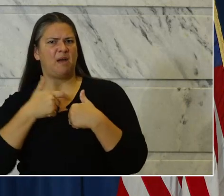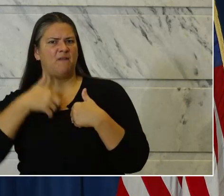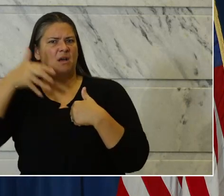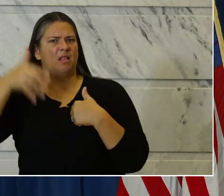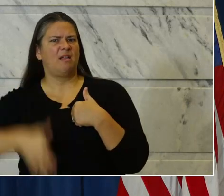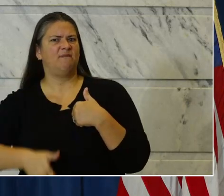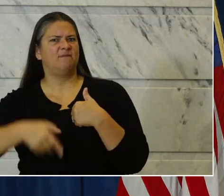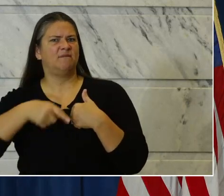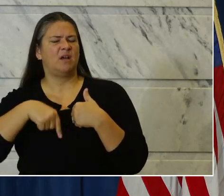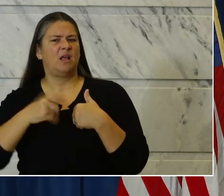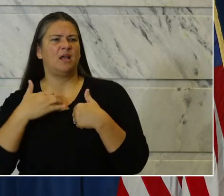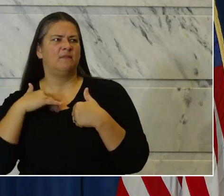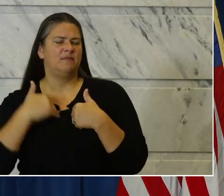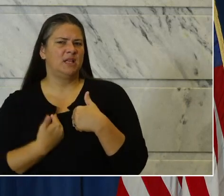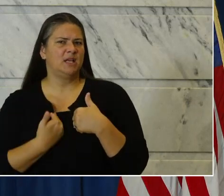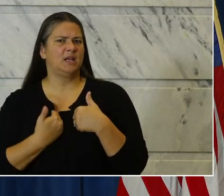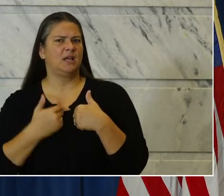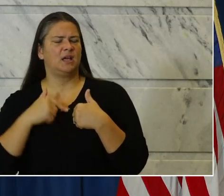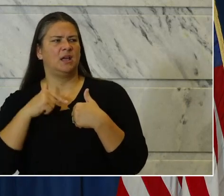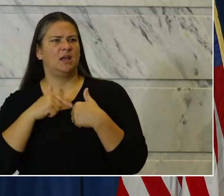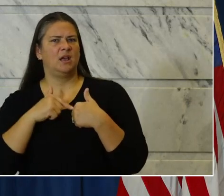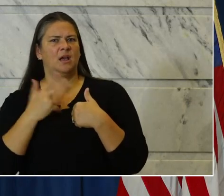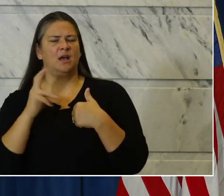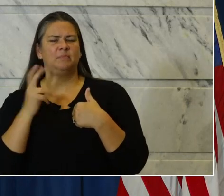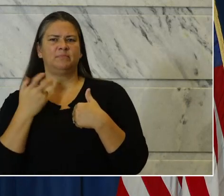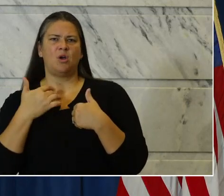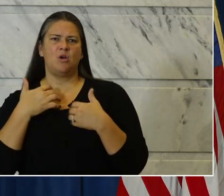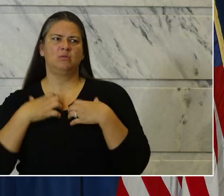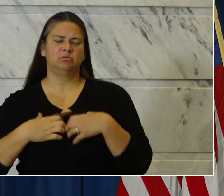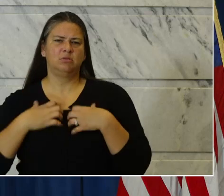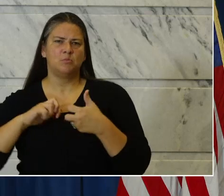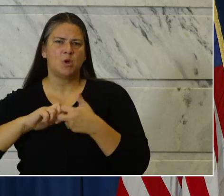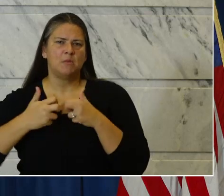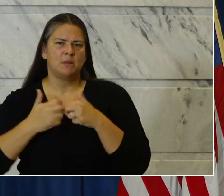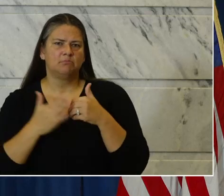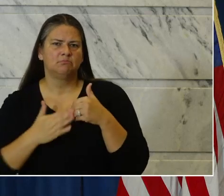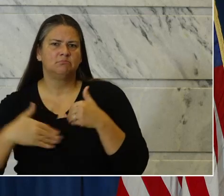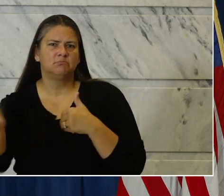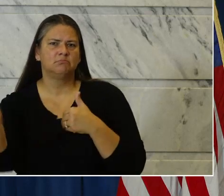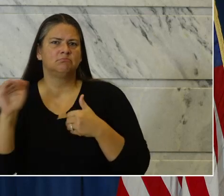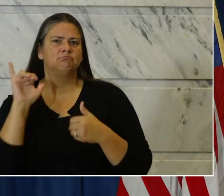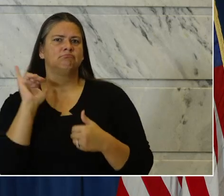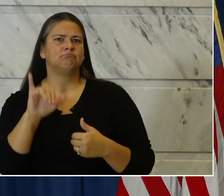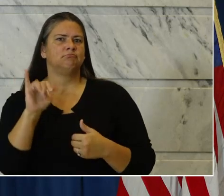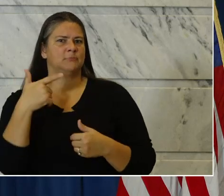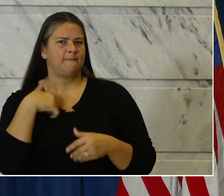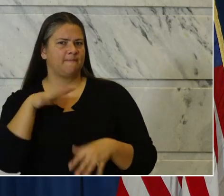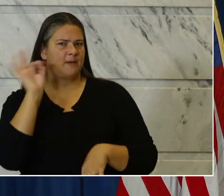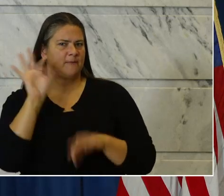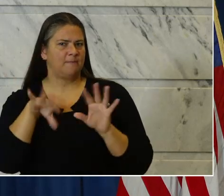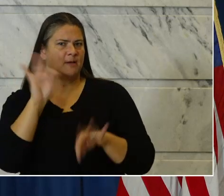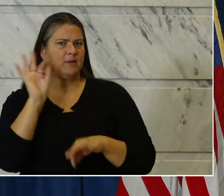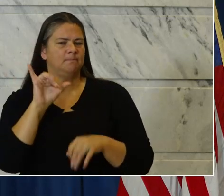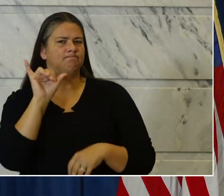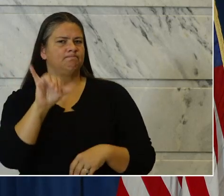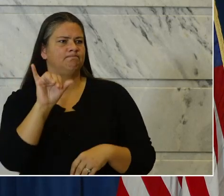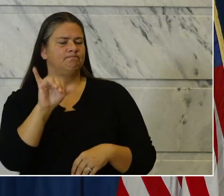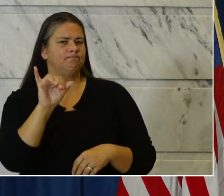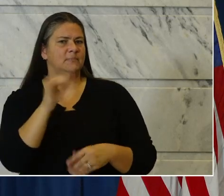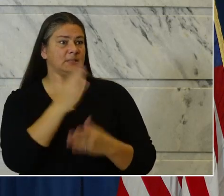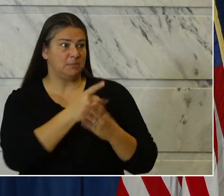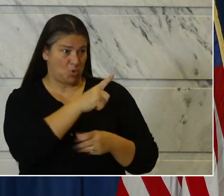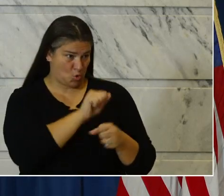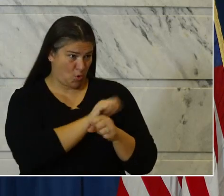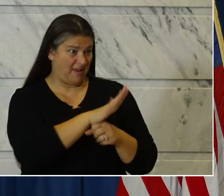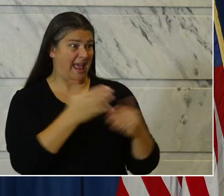clear that we are finding there are more and more people who are impacted by this for a longer period of time who did not necessarily have any